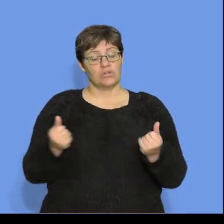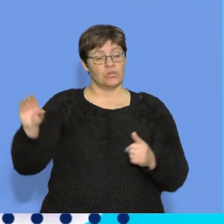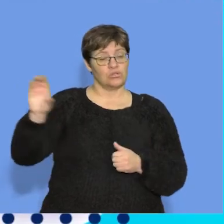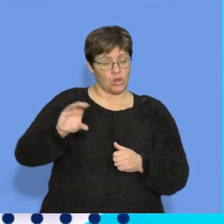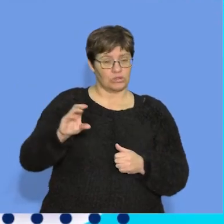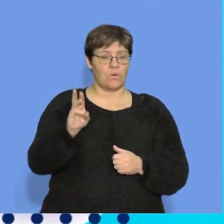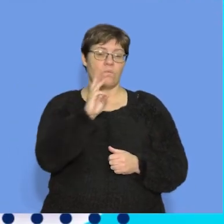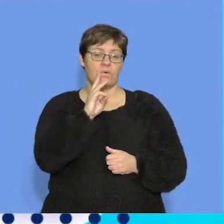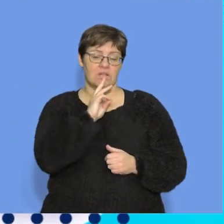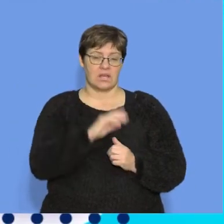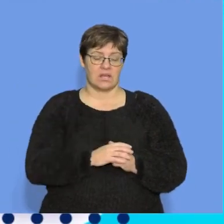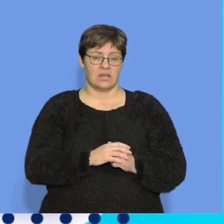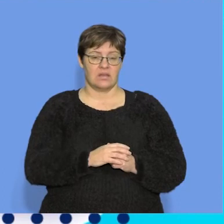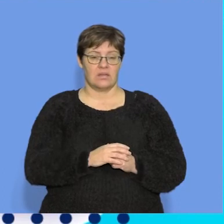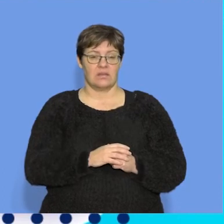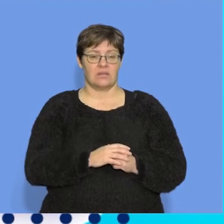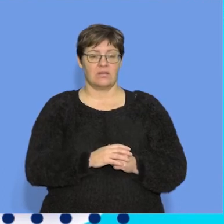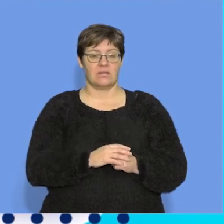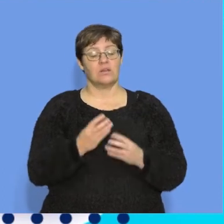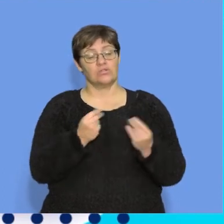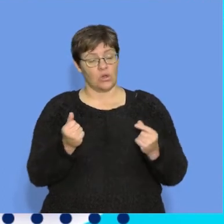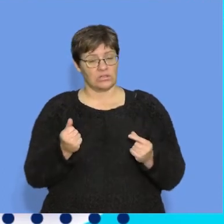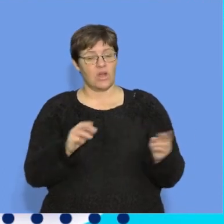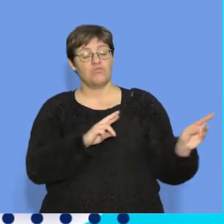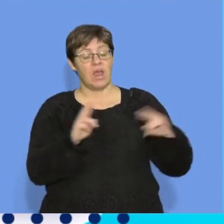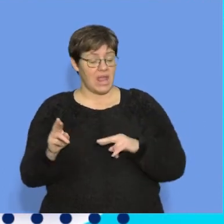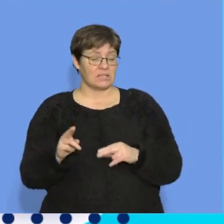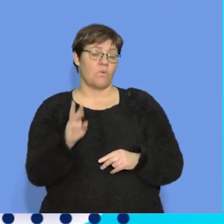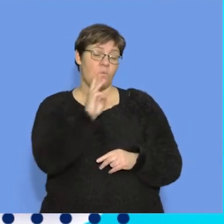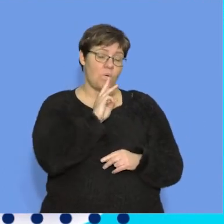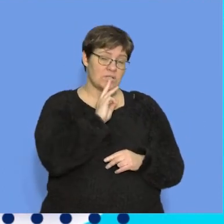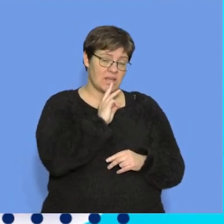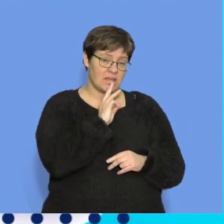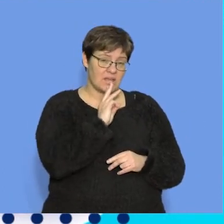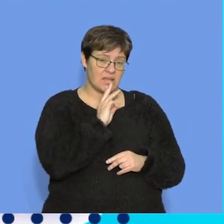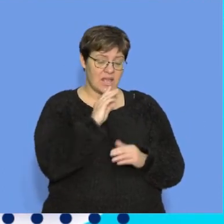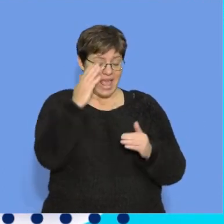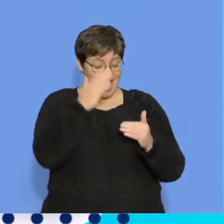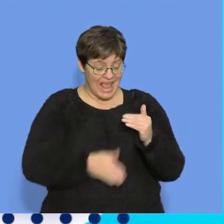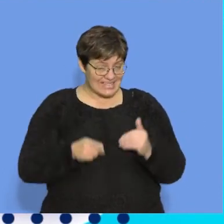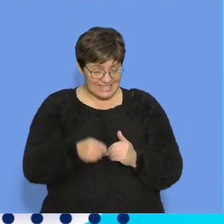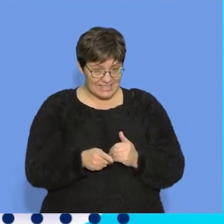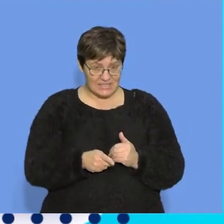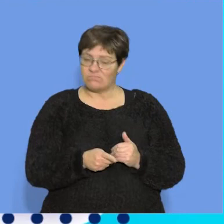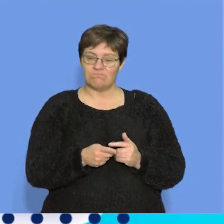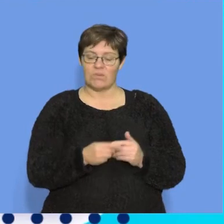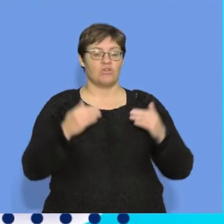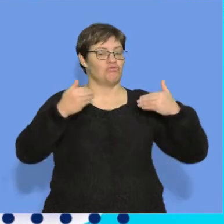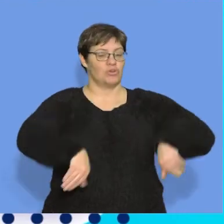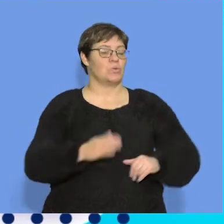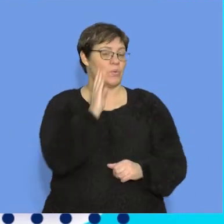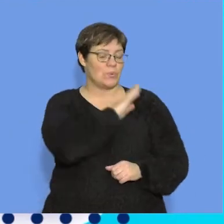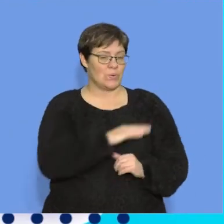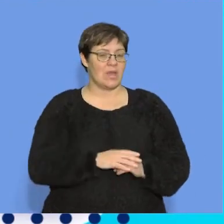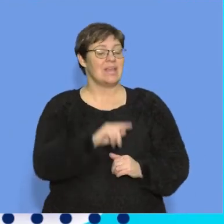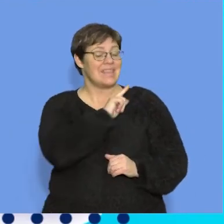you come to a titration, the salt may react with the water and the end point might not be neutral. And that's why